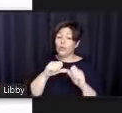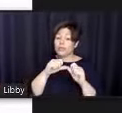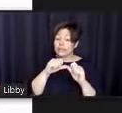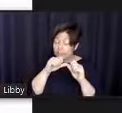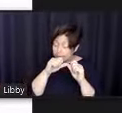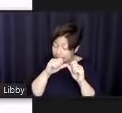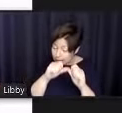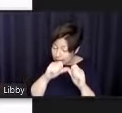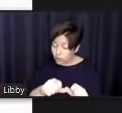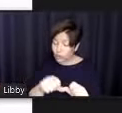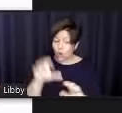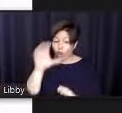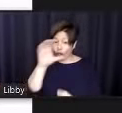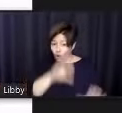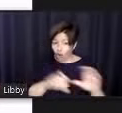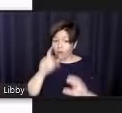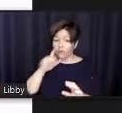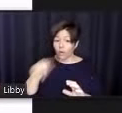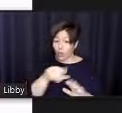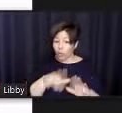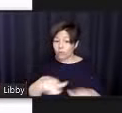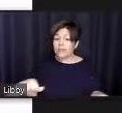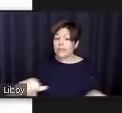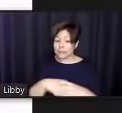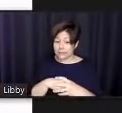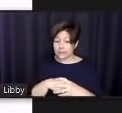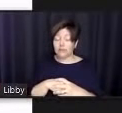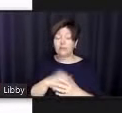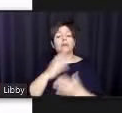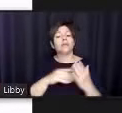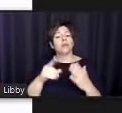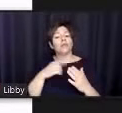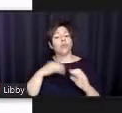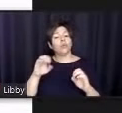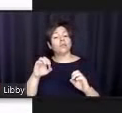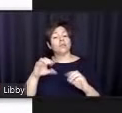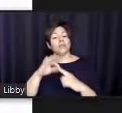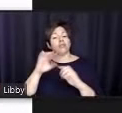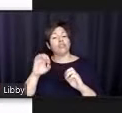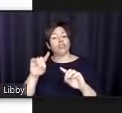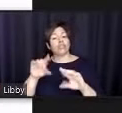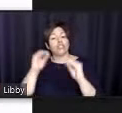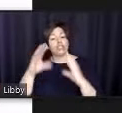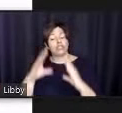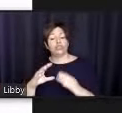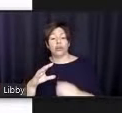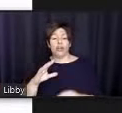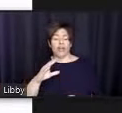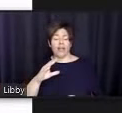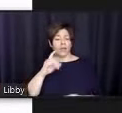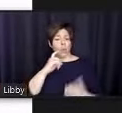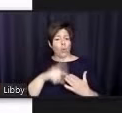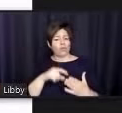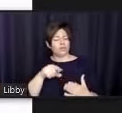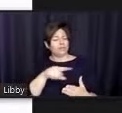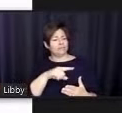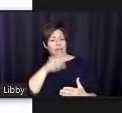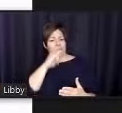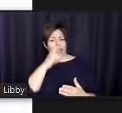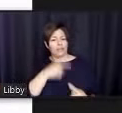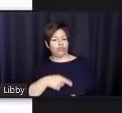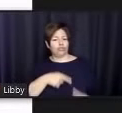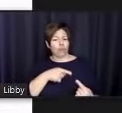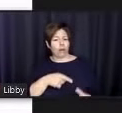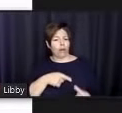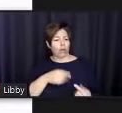to look for these kids. So if you have a general education teacher who, for some reason, the kid is starting to really struggle or showing signs,